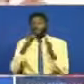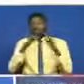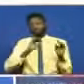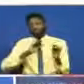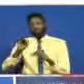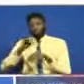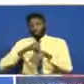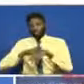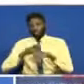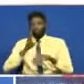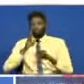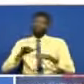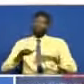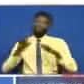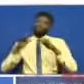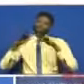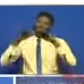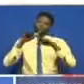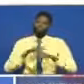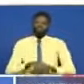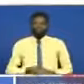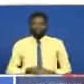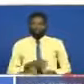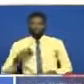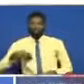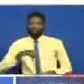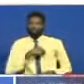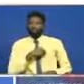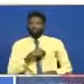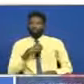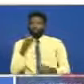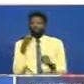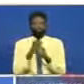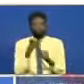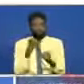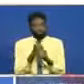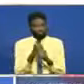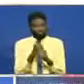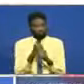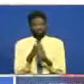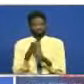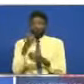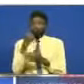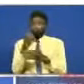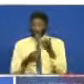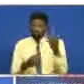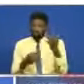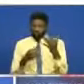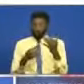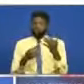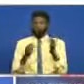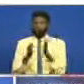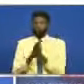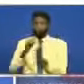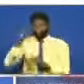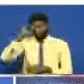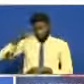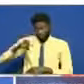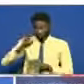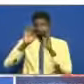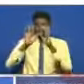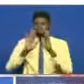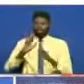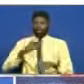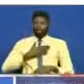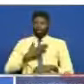coordination together with the county government as a shared function is what is critical to us. Our structures are in place and this has